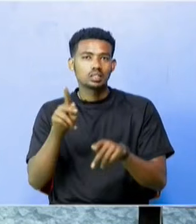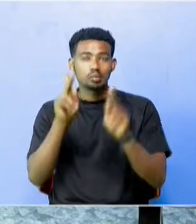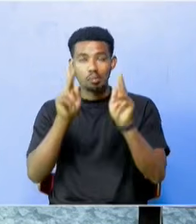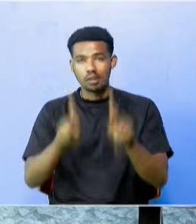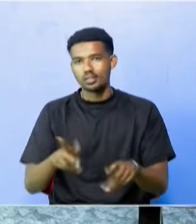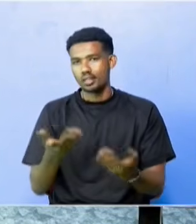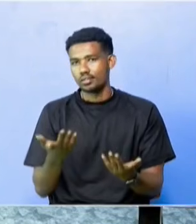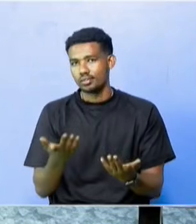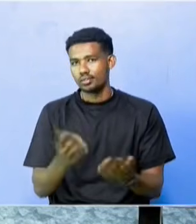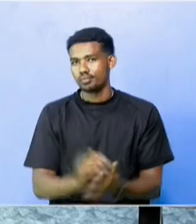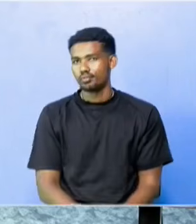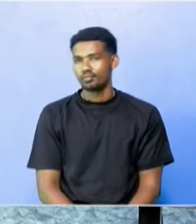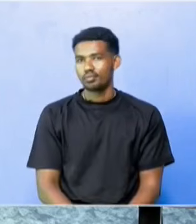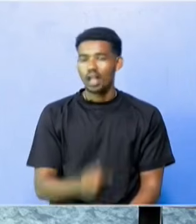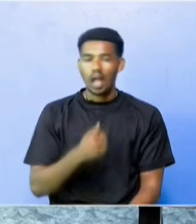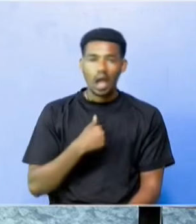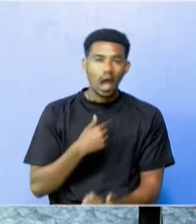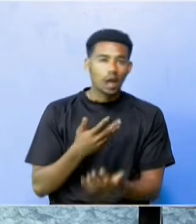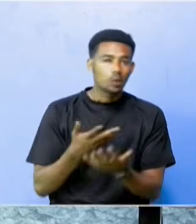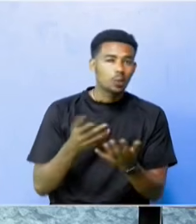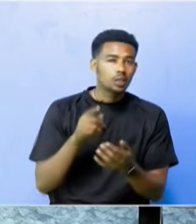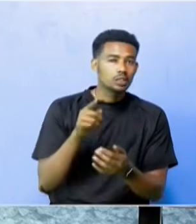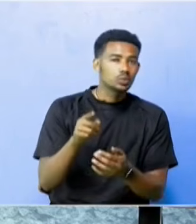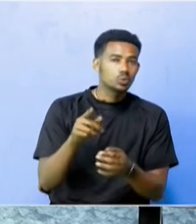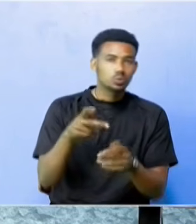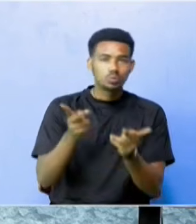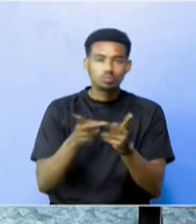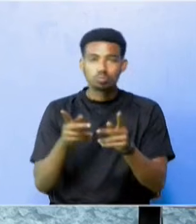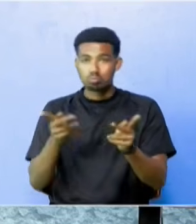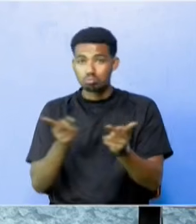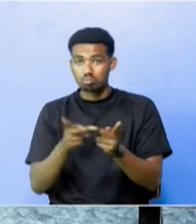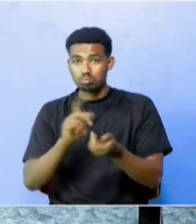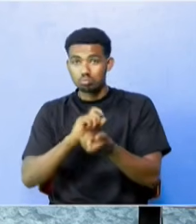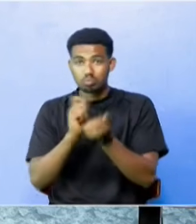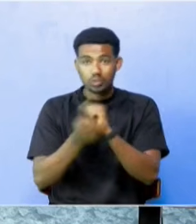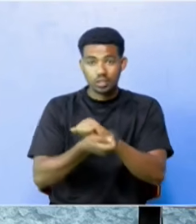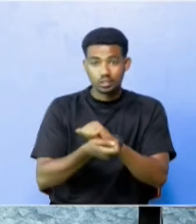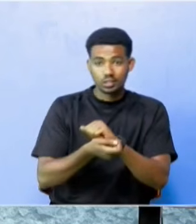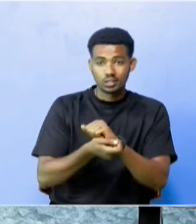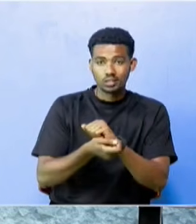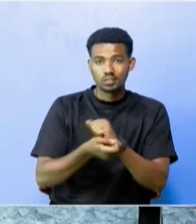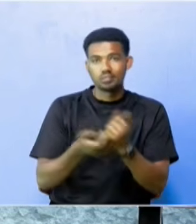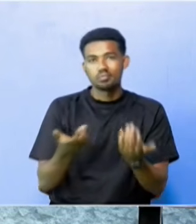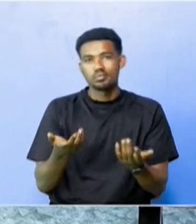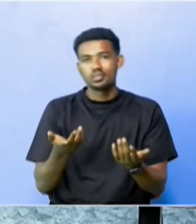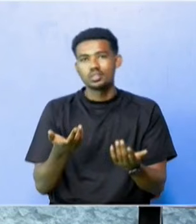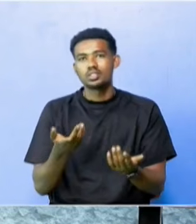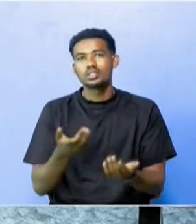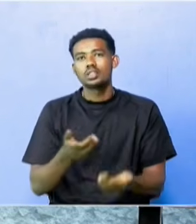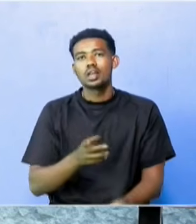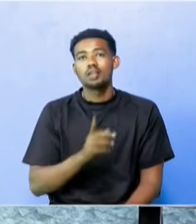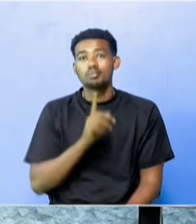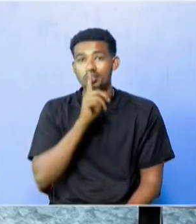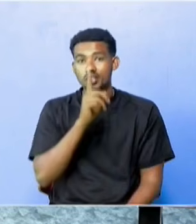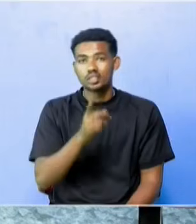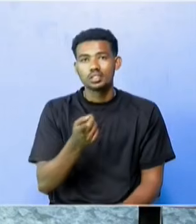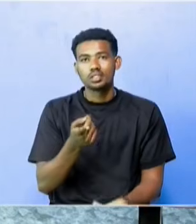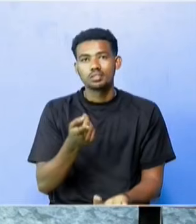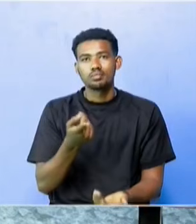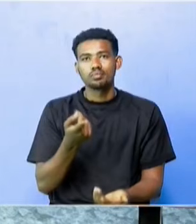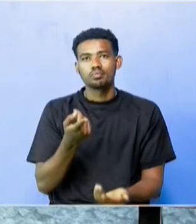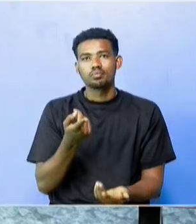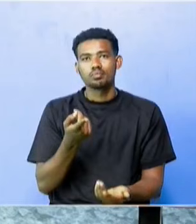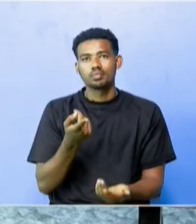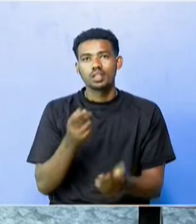you say? If I were you, I would go to the clinic. Or the usual, there is also a usual example